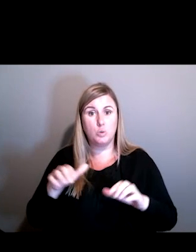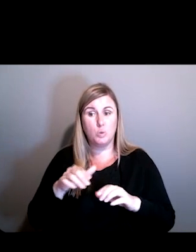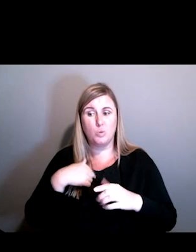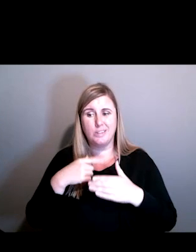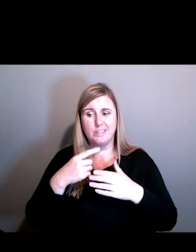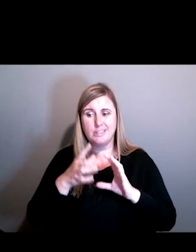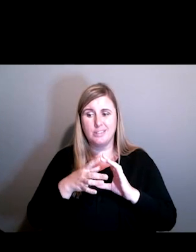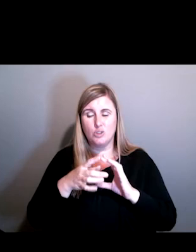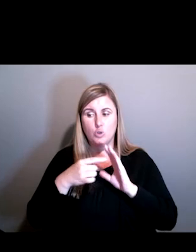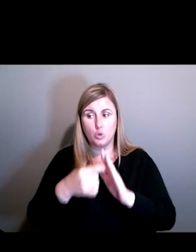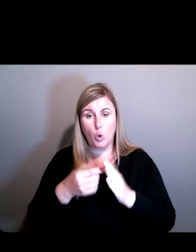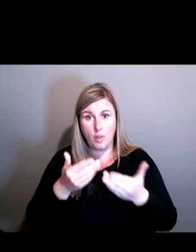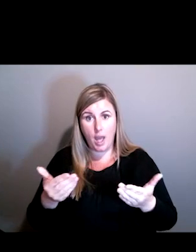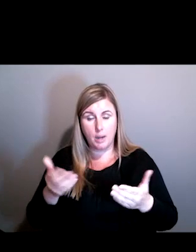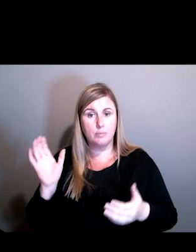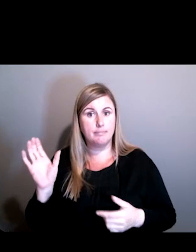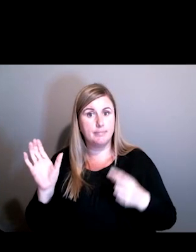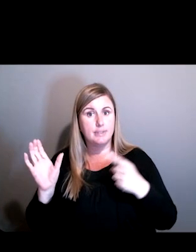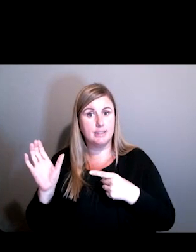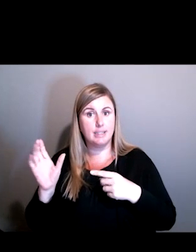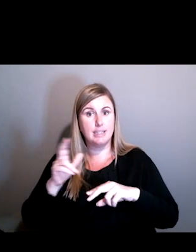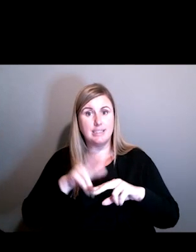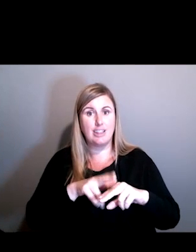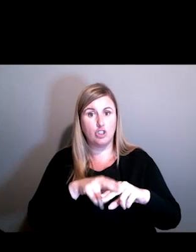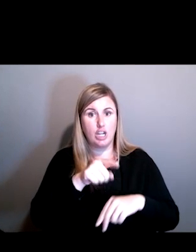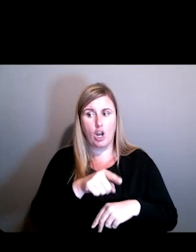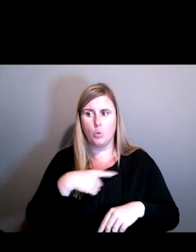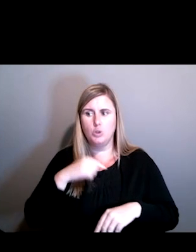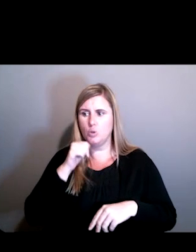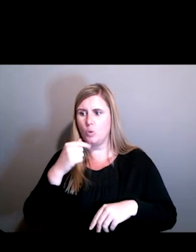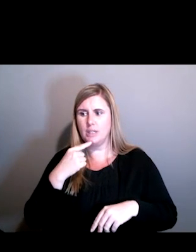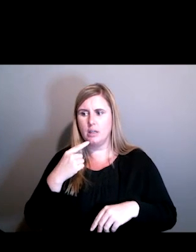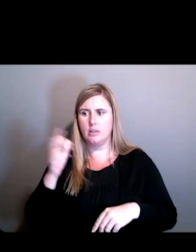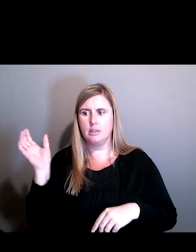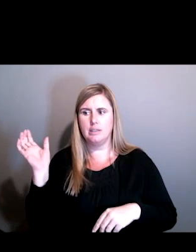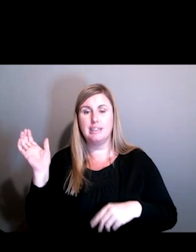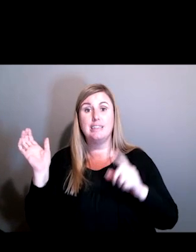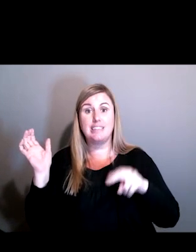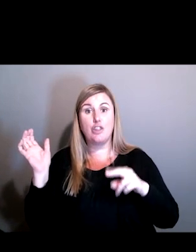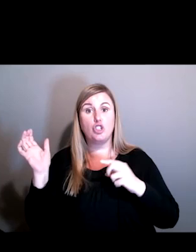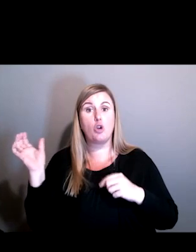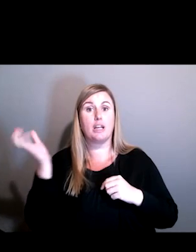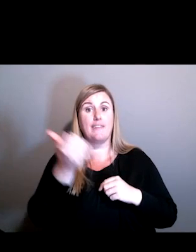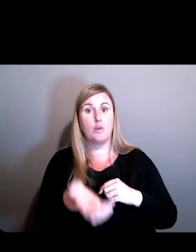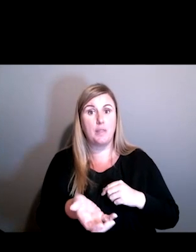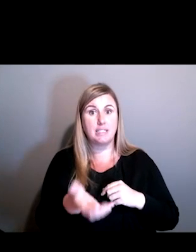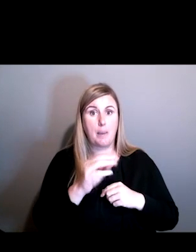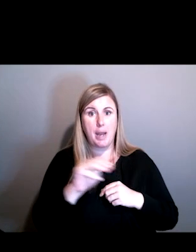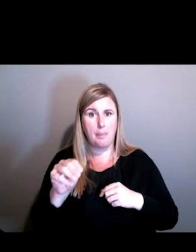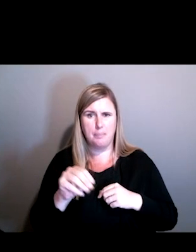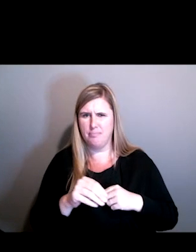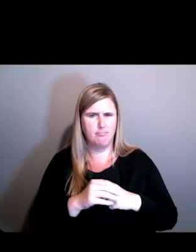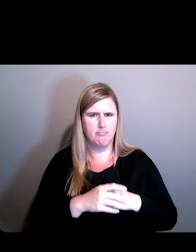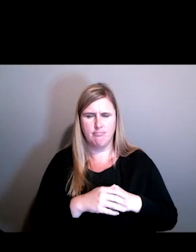we do is we show the item and we say, sit in the chair. We do not say, sit in the chair and you'll get this